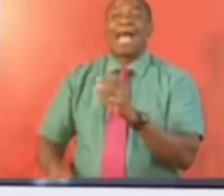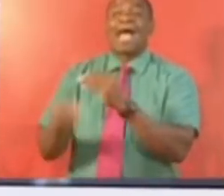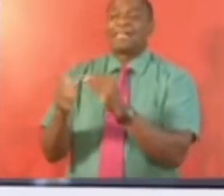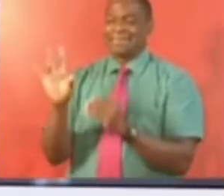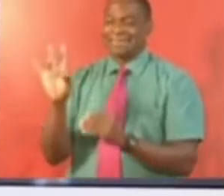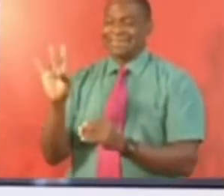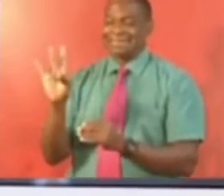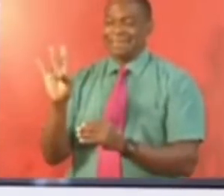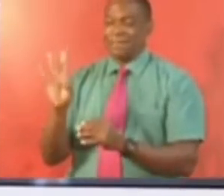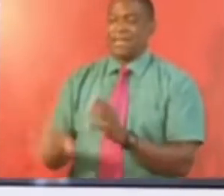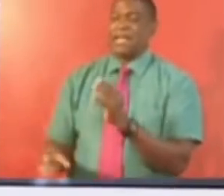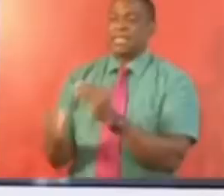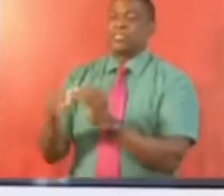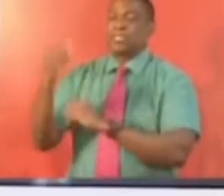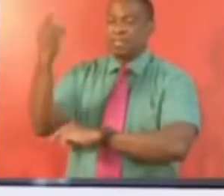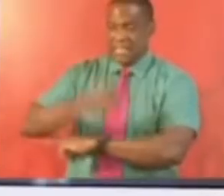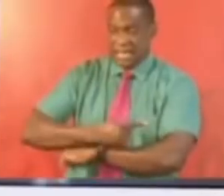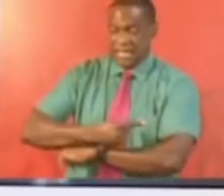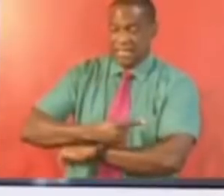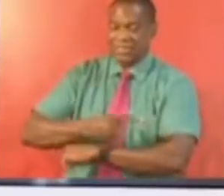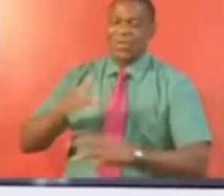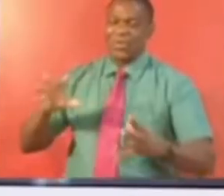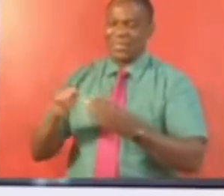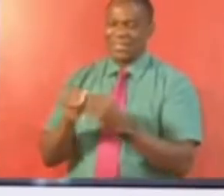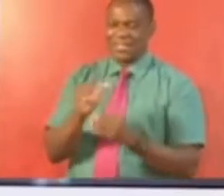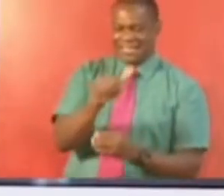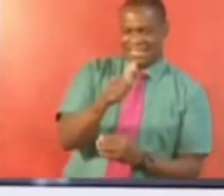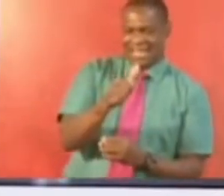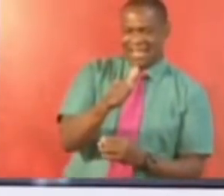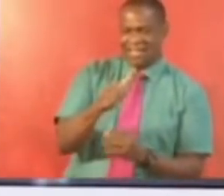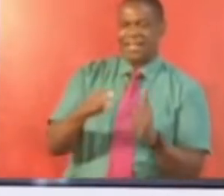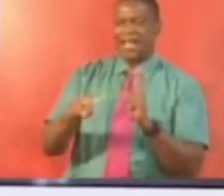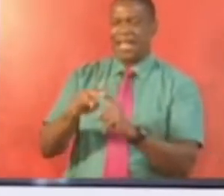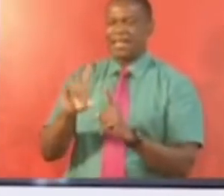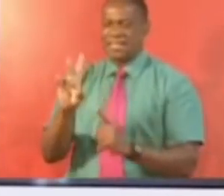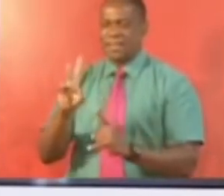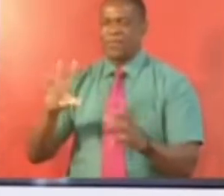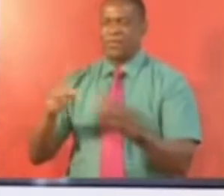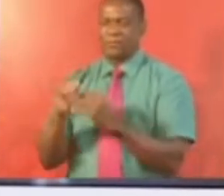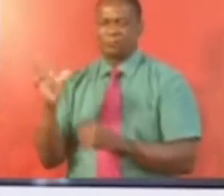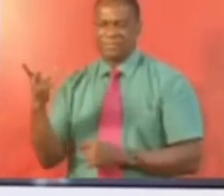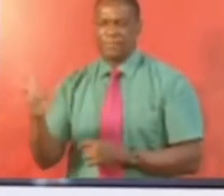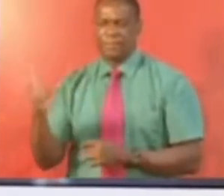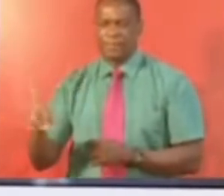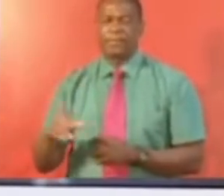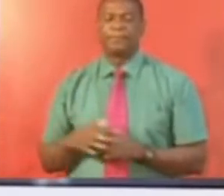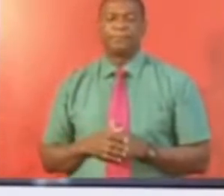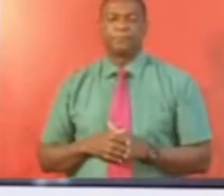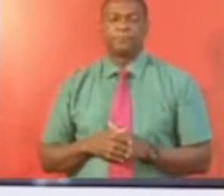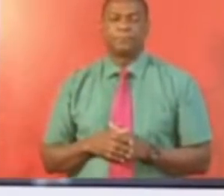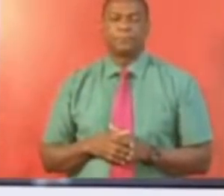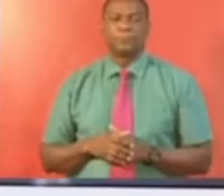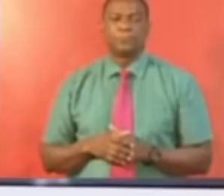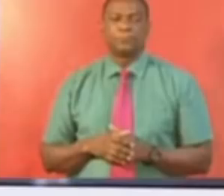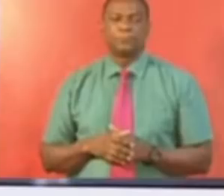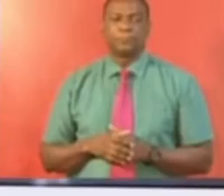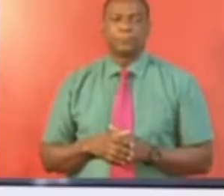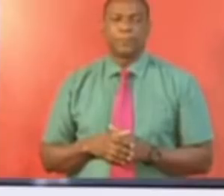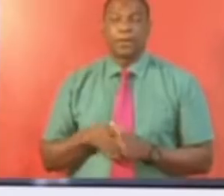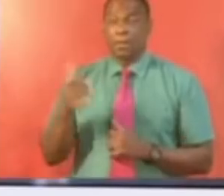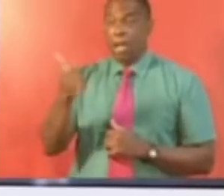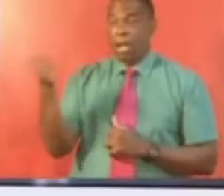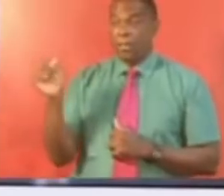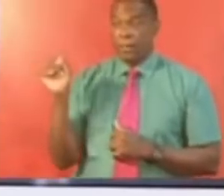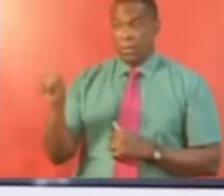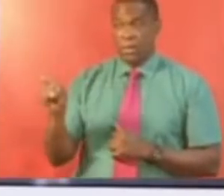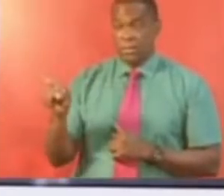I discussed before. In terms of the prior question related to the public health,